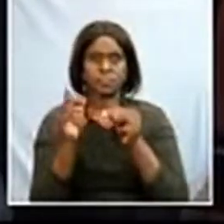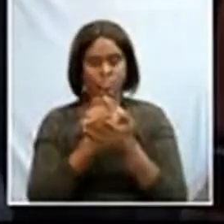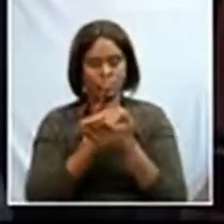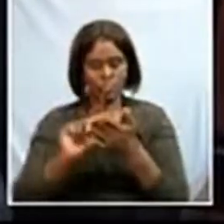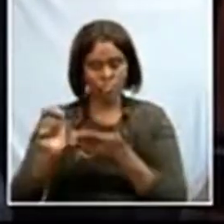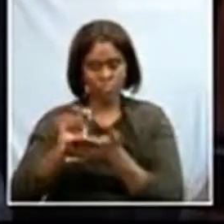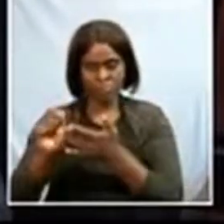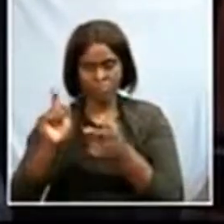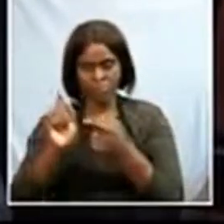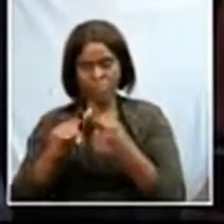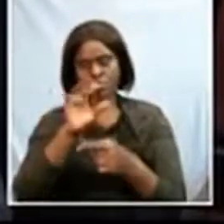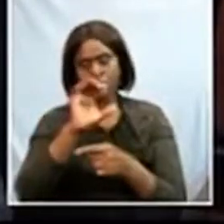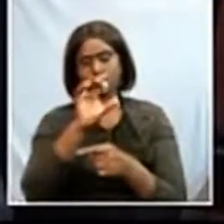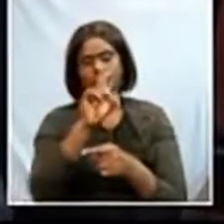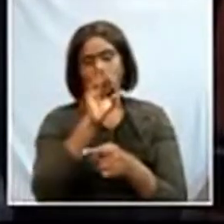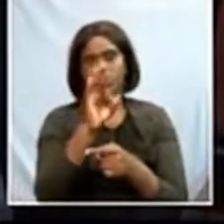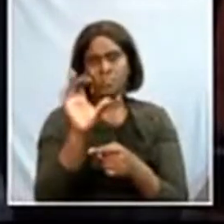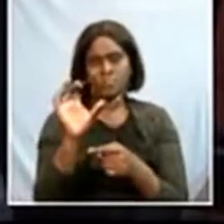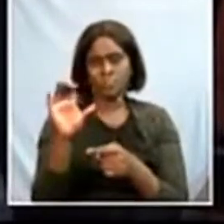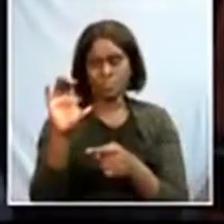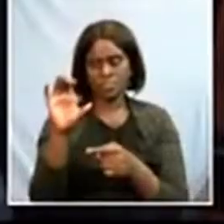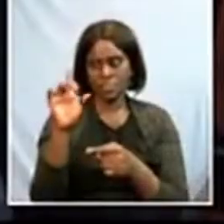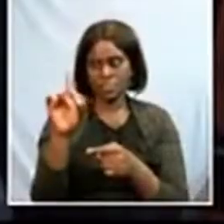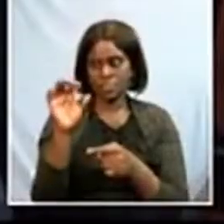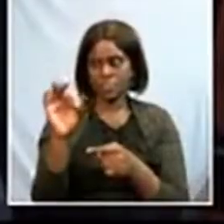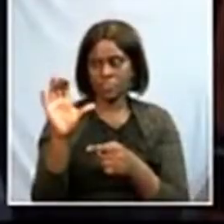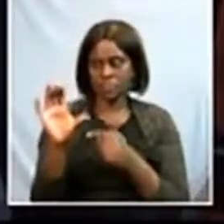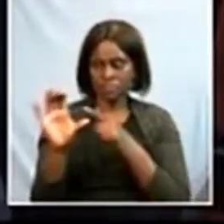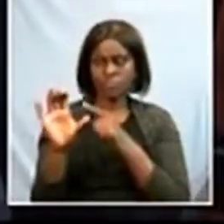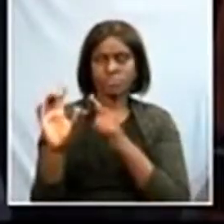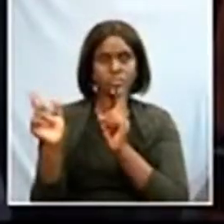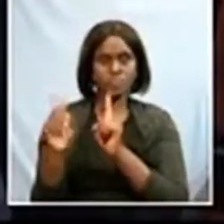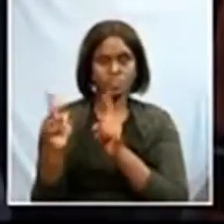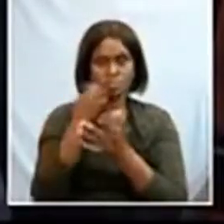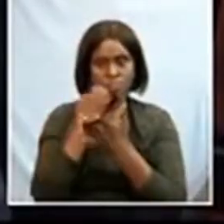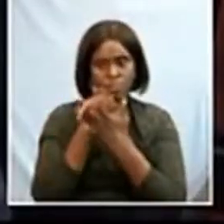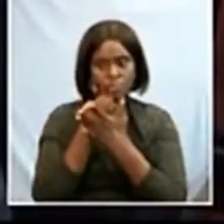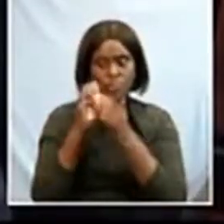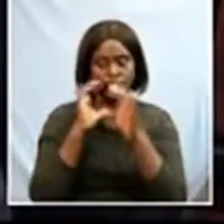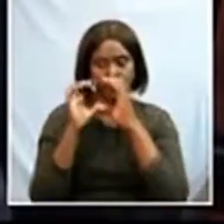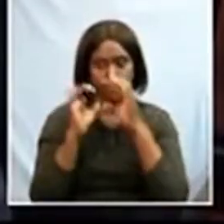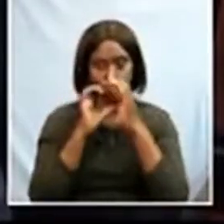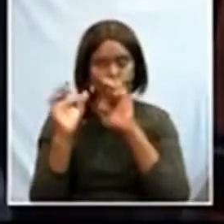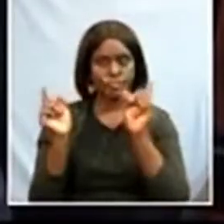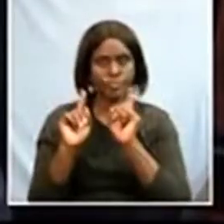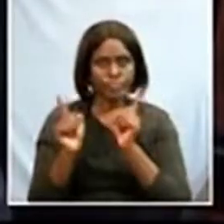wrote to CDFC. Where is that communication?